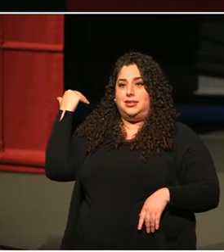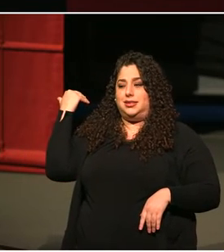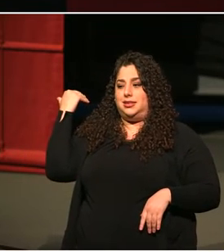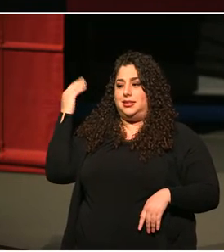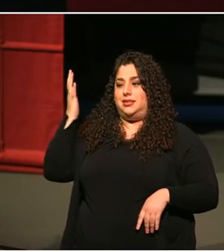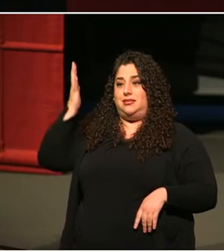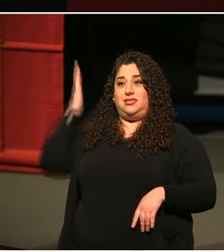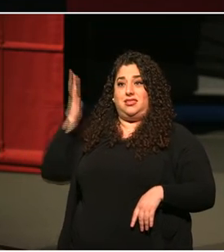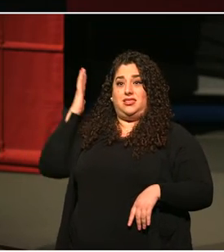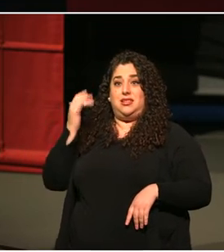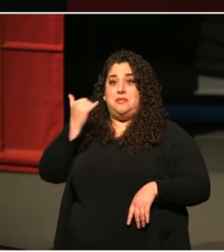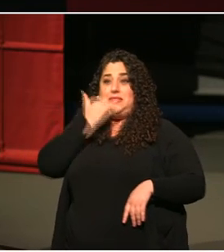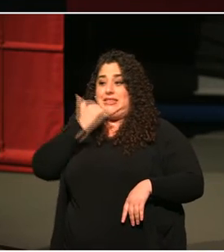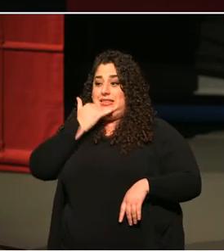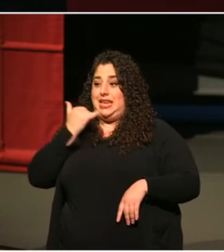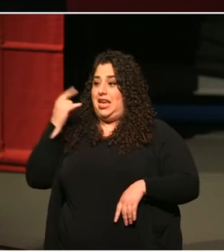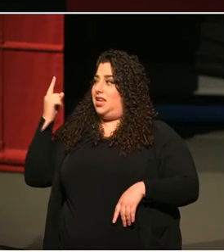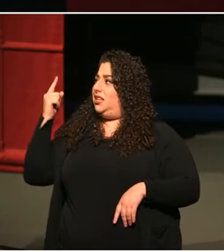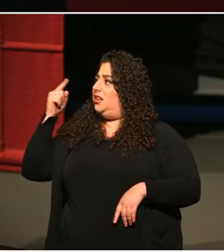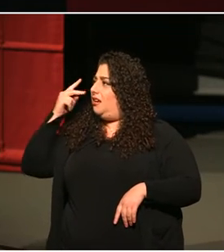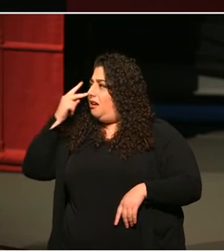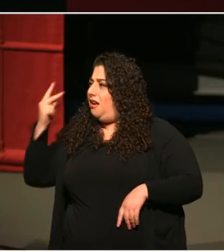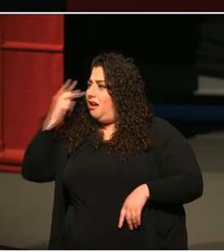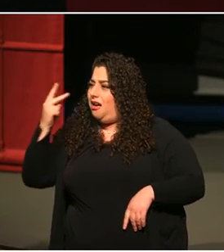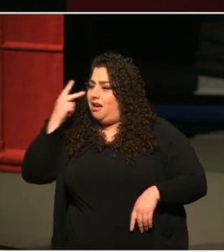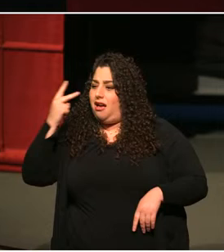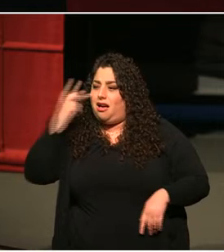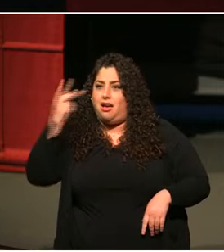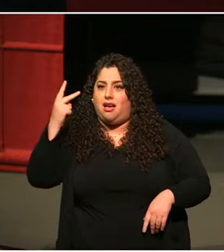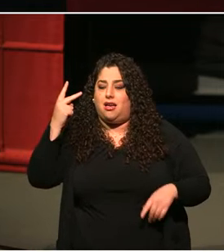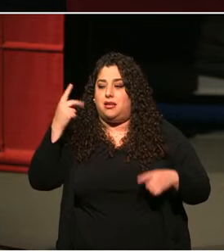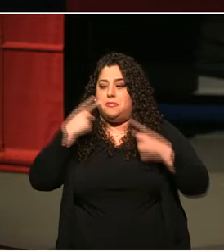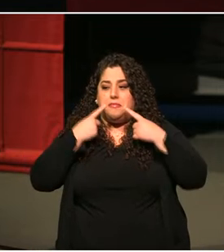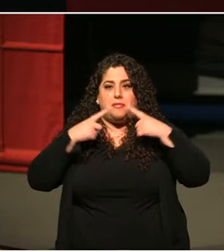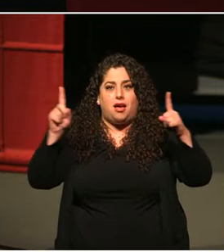this clip in our Academy Awards History Gallery. Please enjoy.